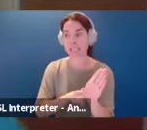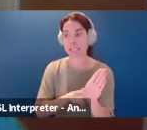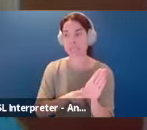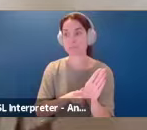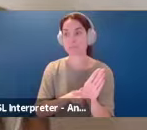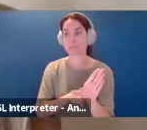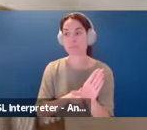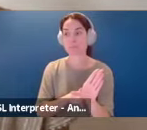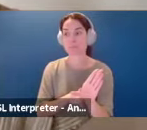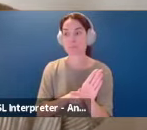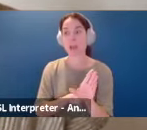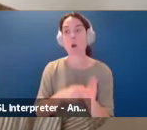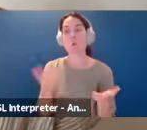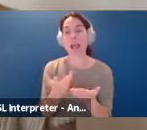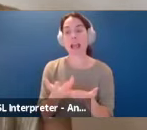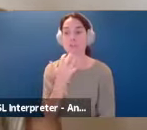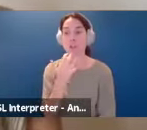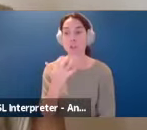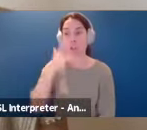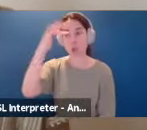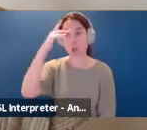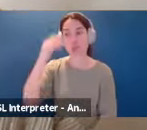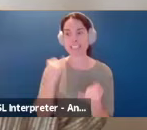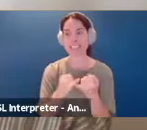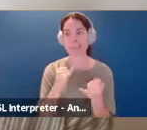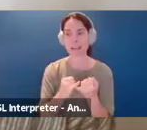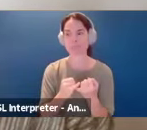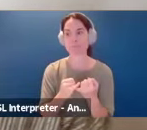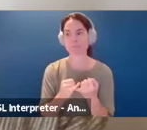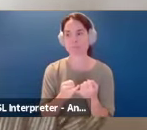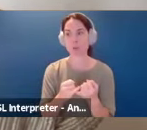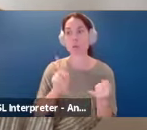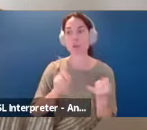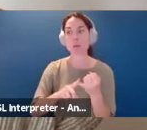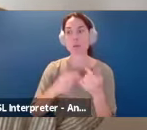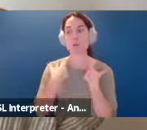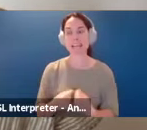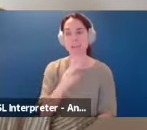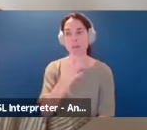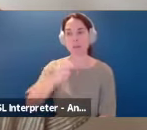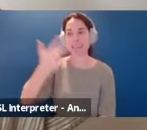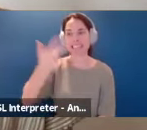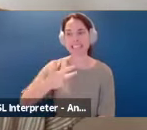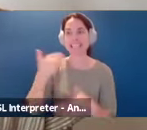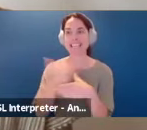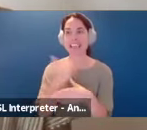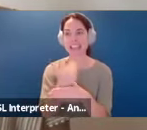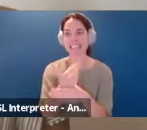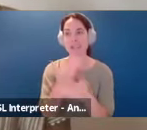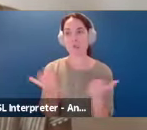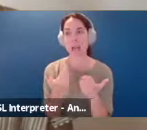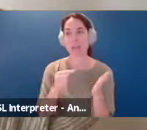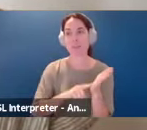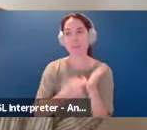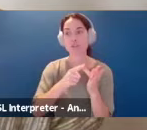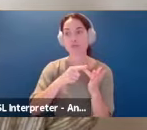thank you vimalasara so i'd like to speak primarily to my friends here whether i know you or not who are